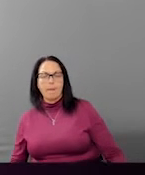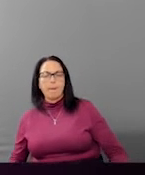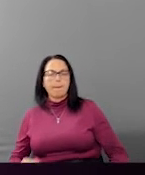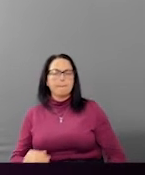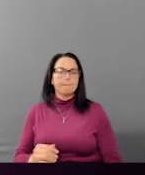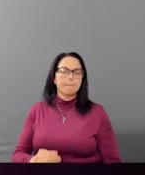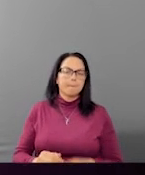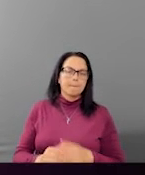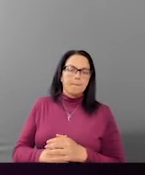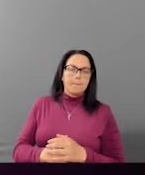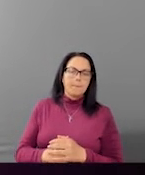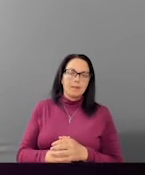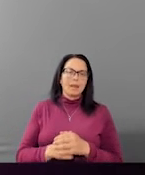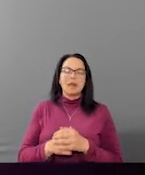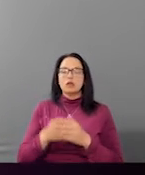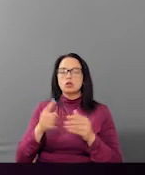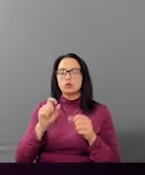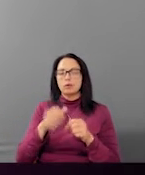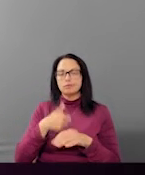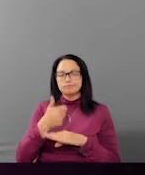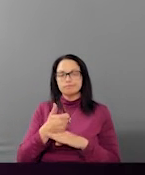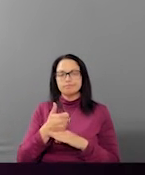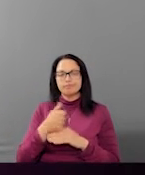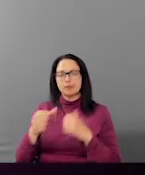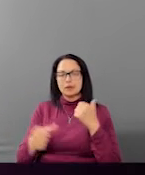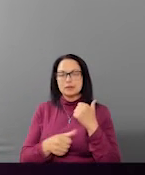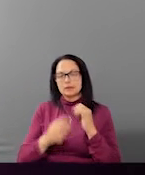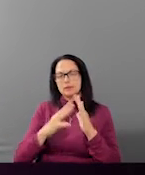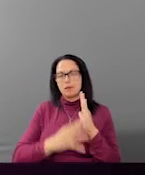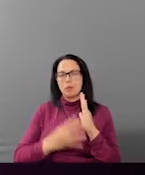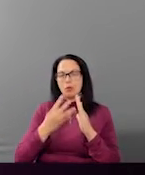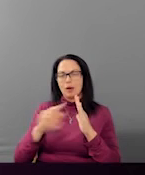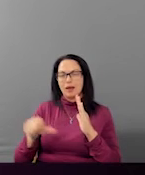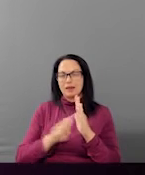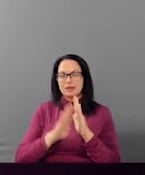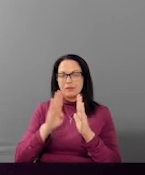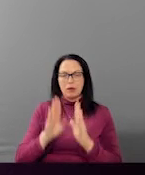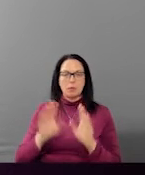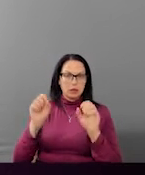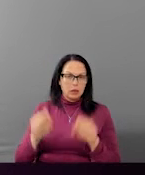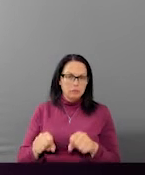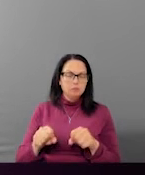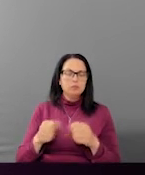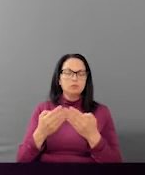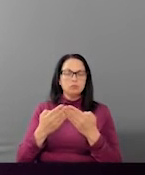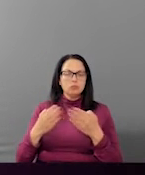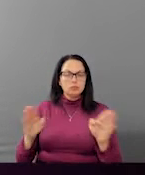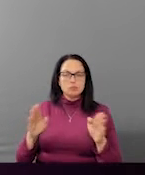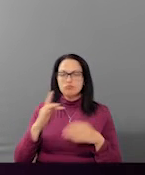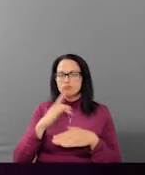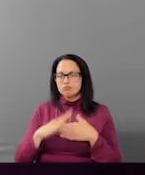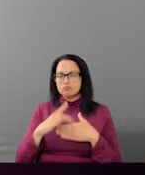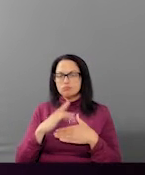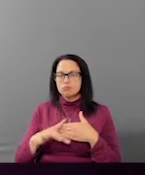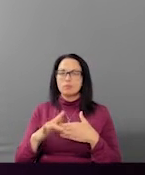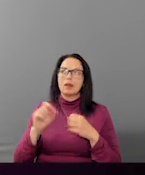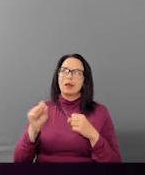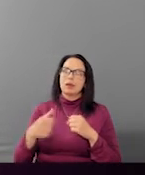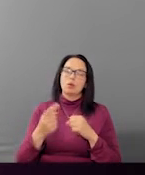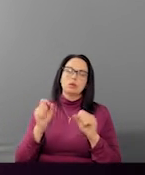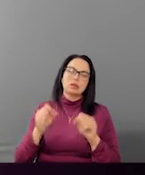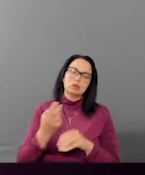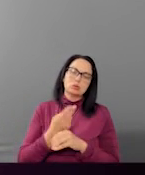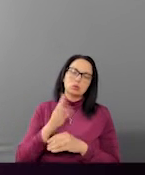called a subgraph. And anybody can make one, any developer can make one. Once you publish one, if they're open, available, anyone can use your API.